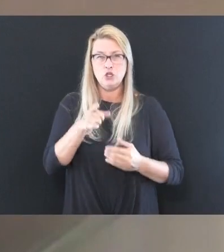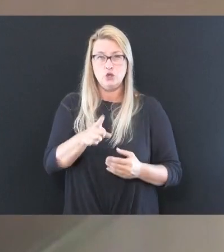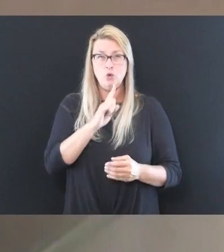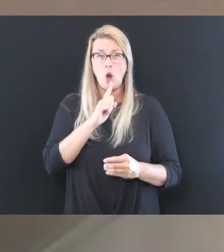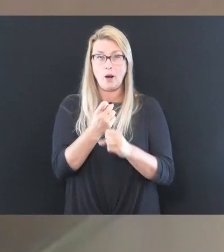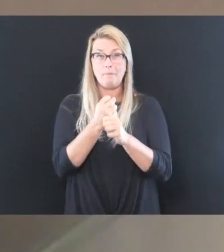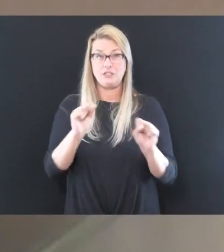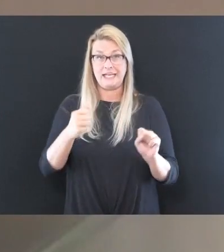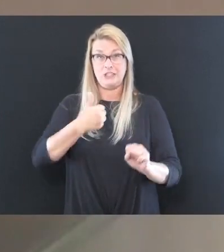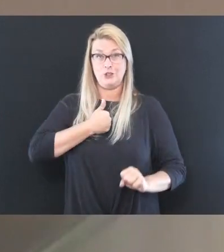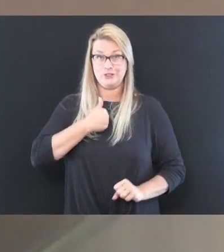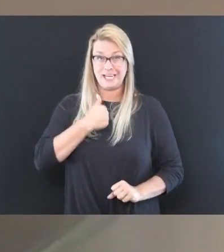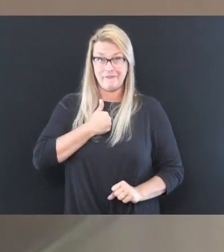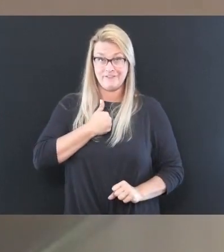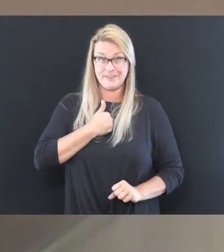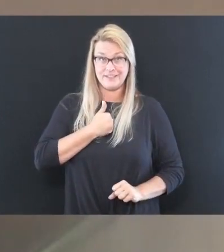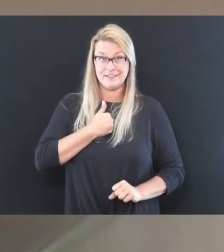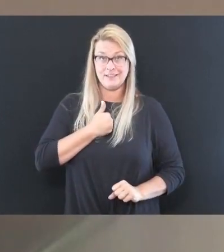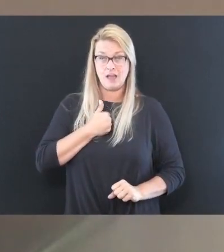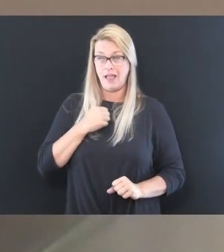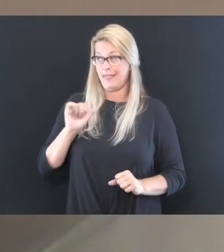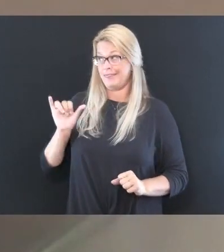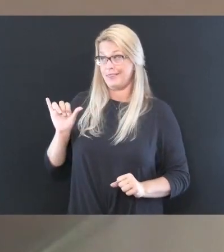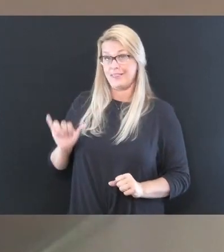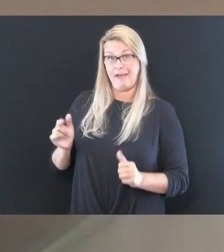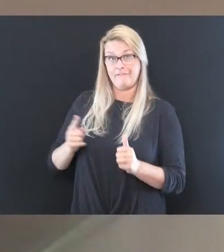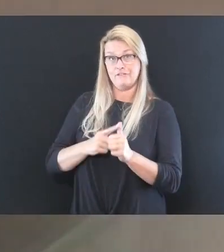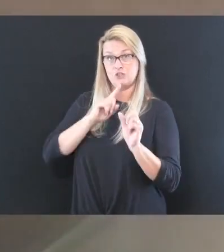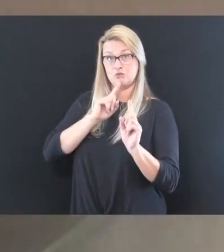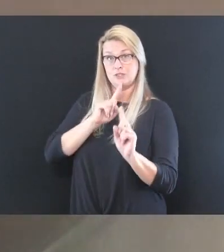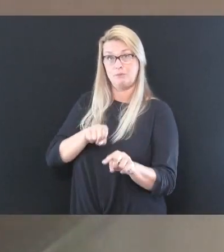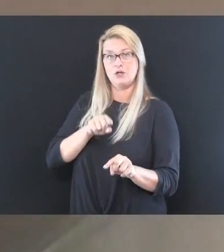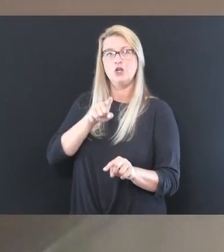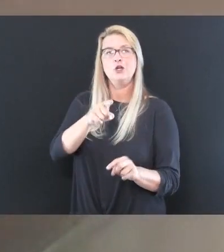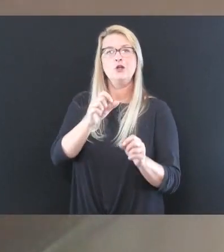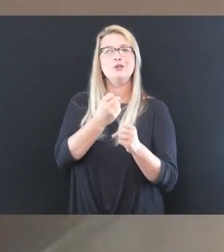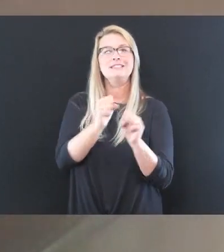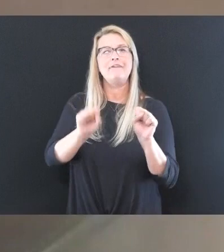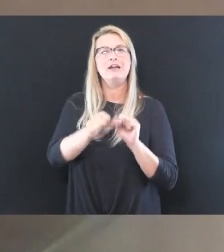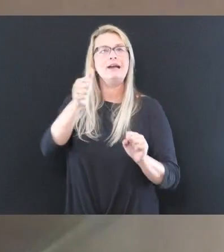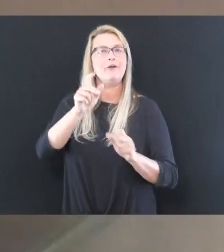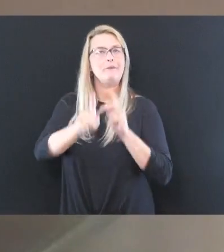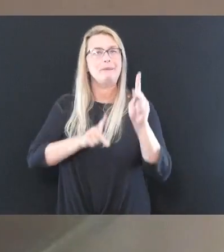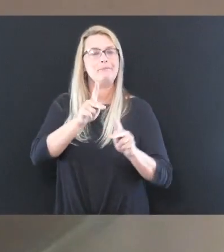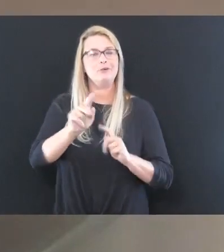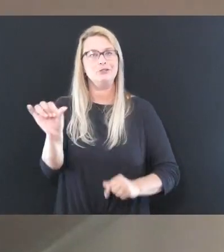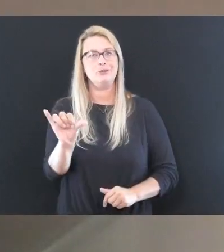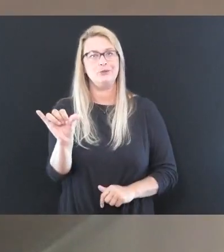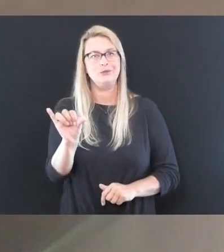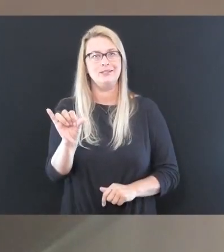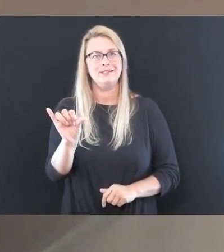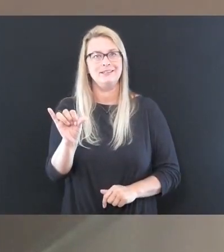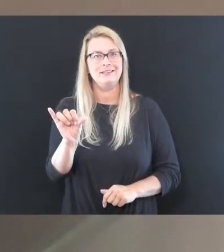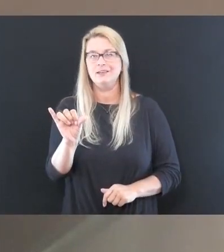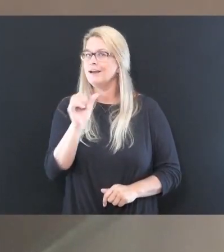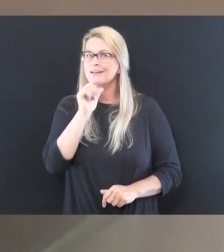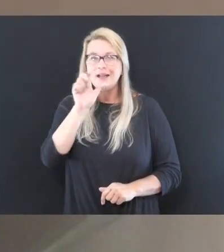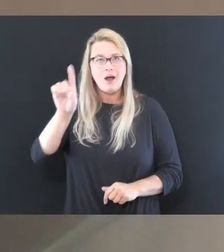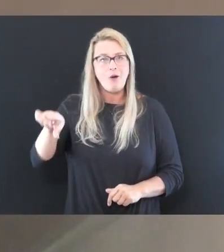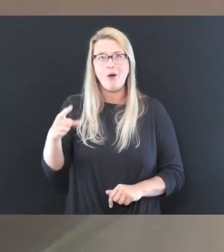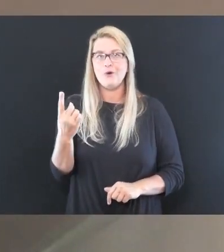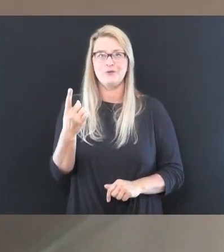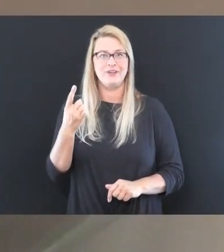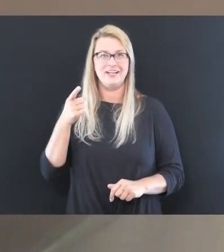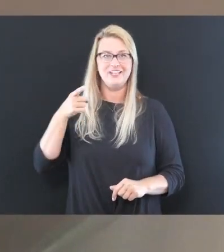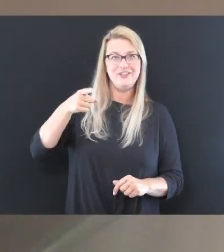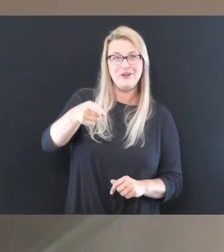yourself. And just like the first responders did, you're saving people's lives, because we know that it's not just about